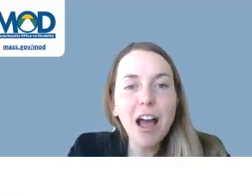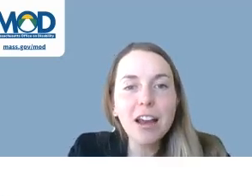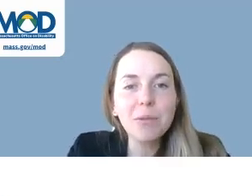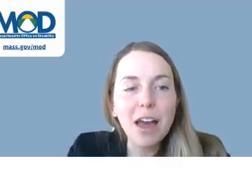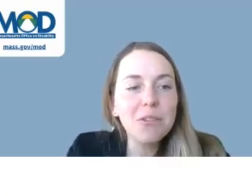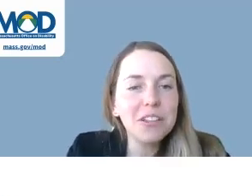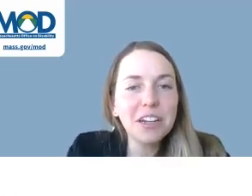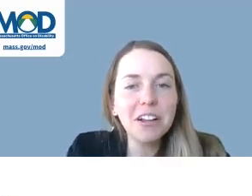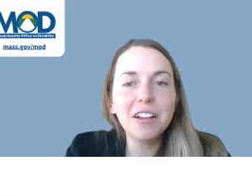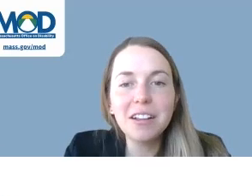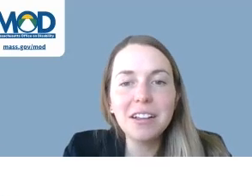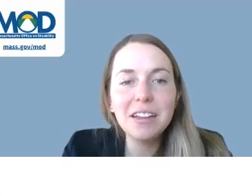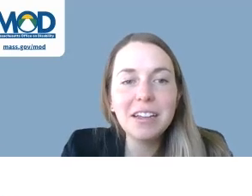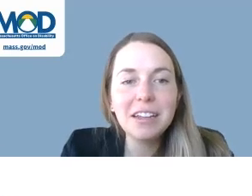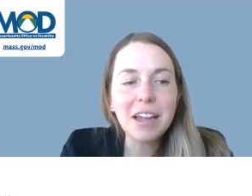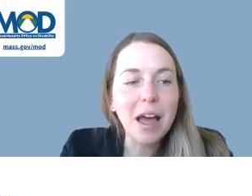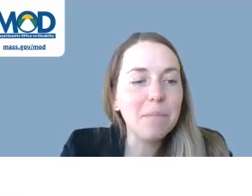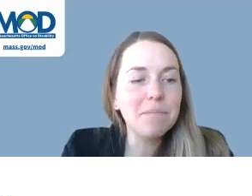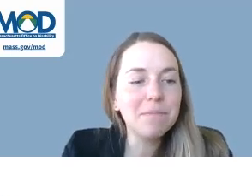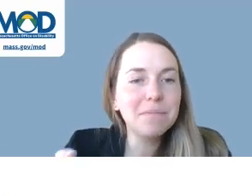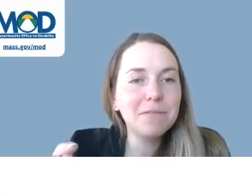That's font without the little